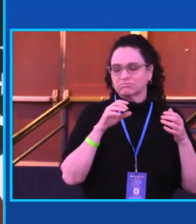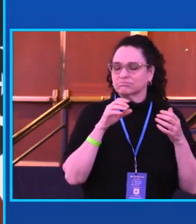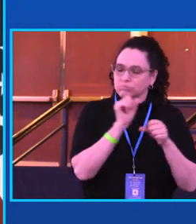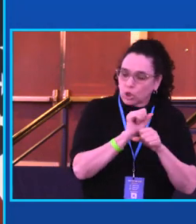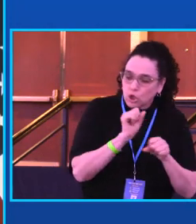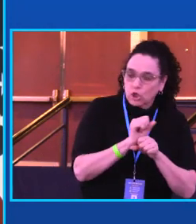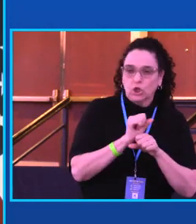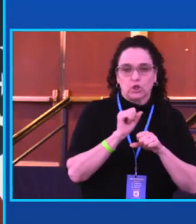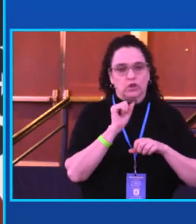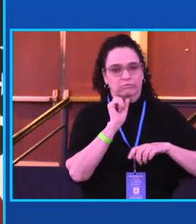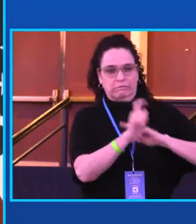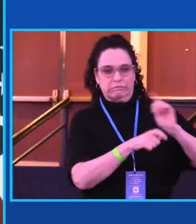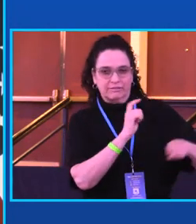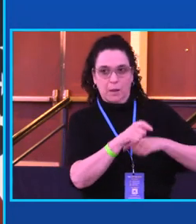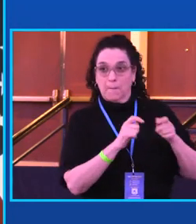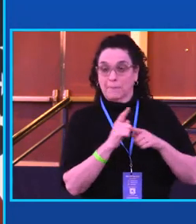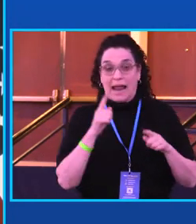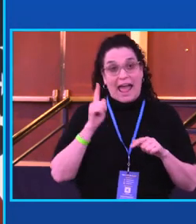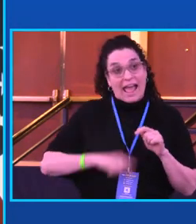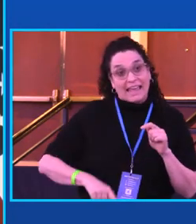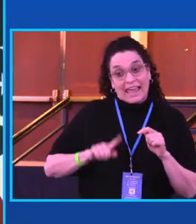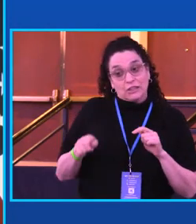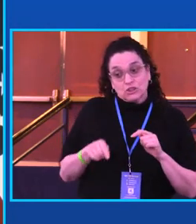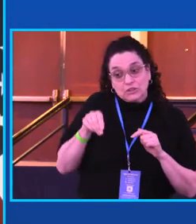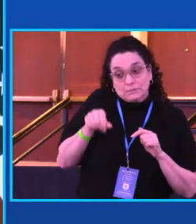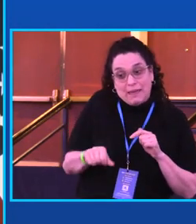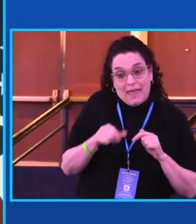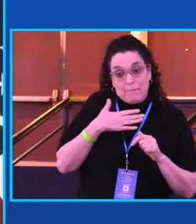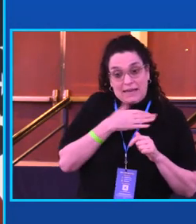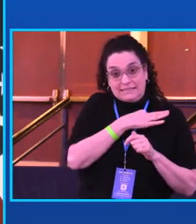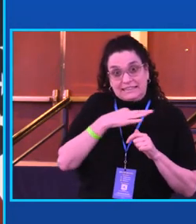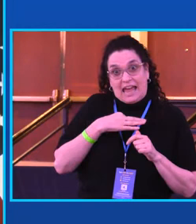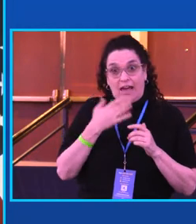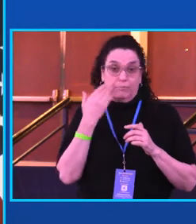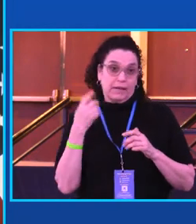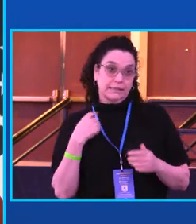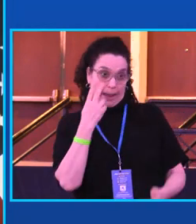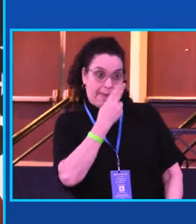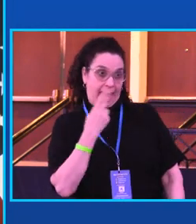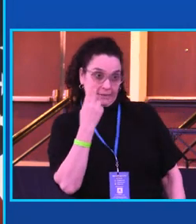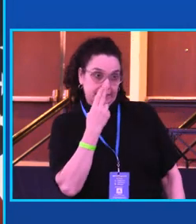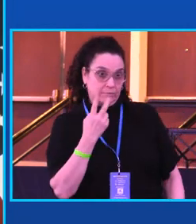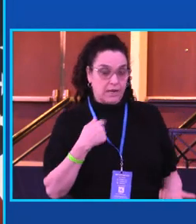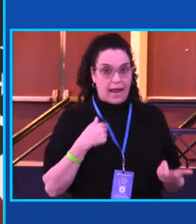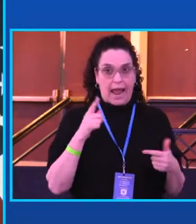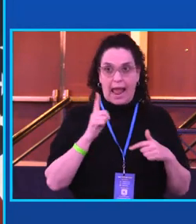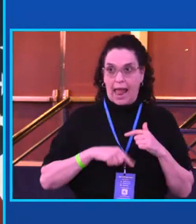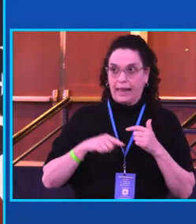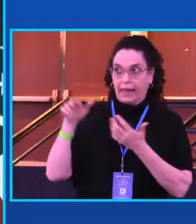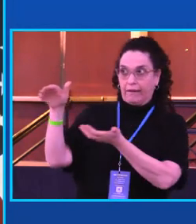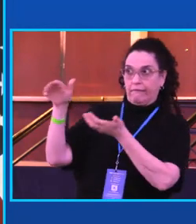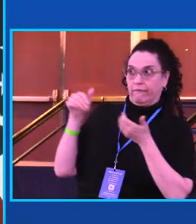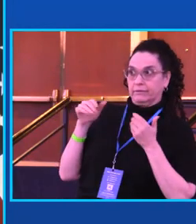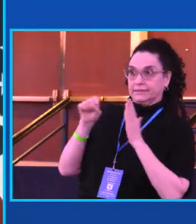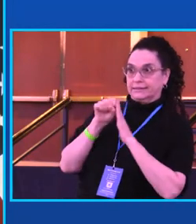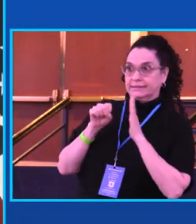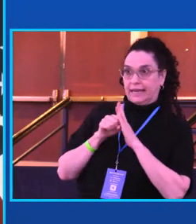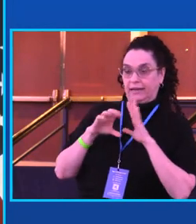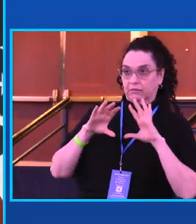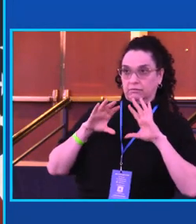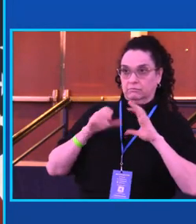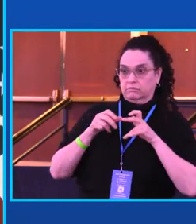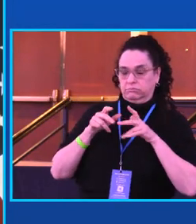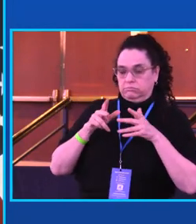pay for all those staff with just my good looks. So I really, really, and I can't give state parties money just off my good looks either.